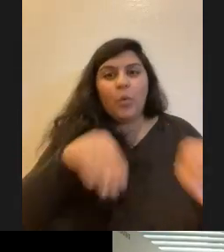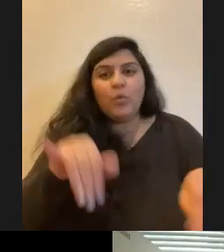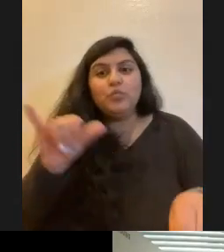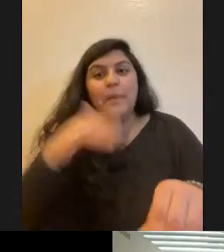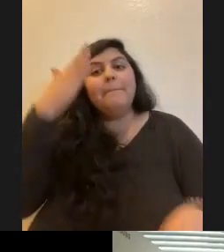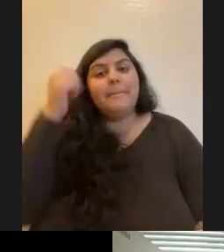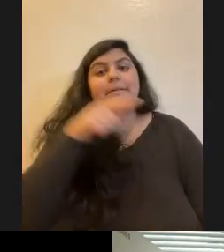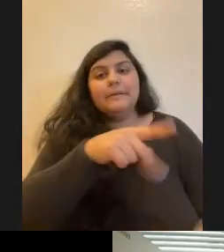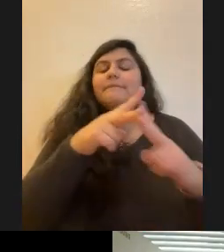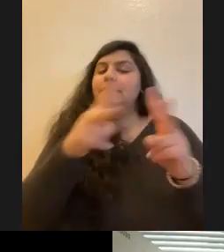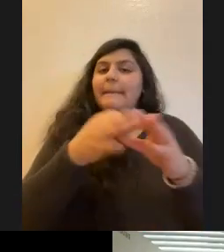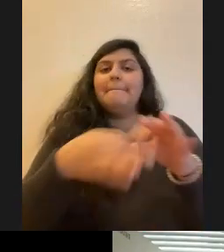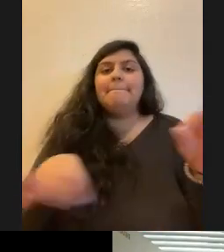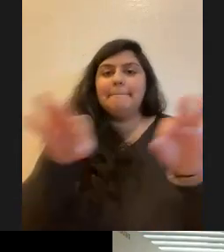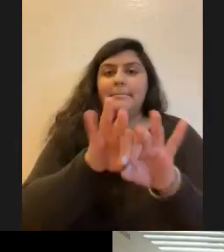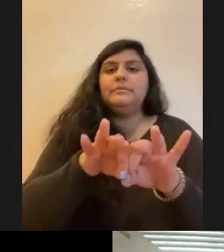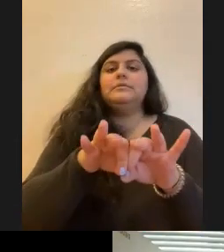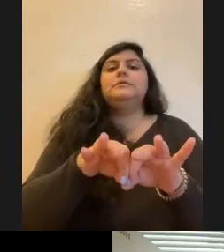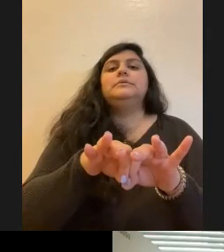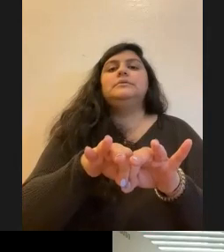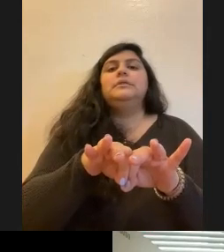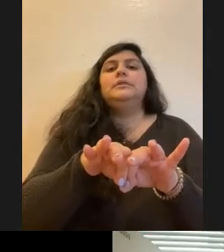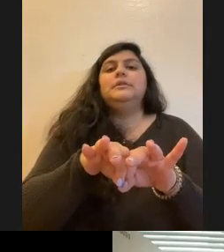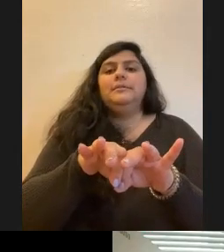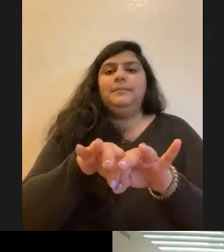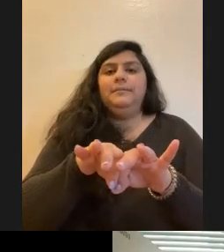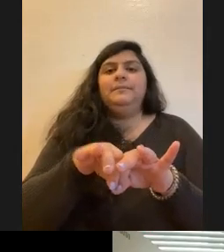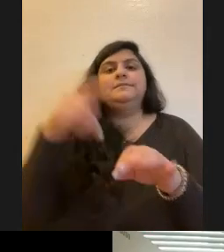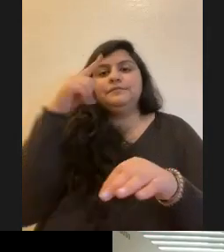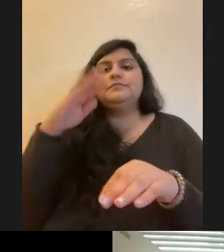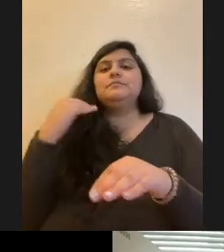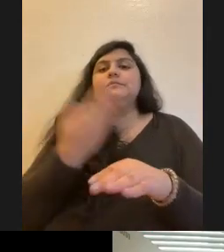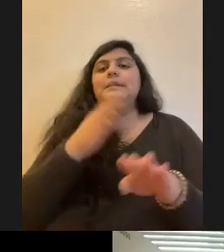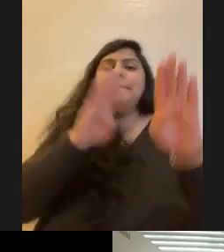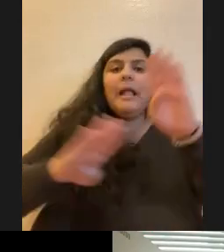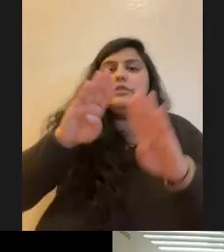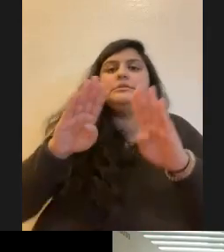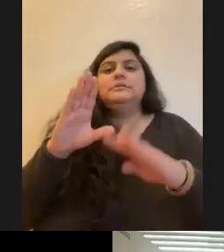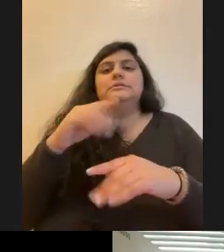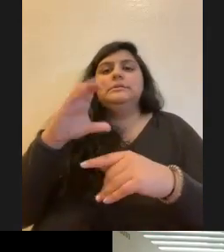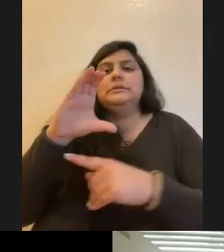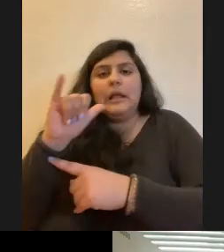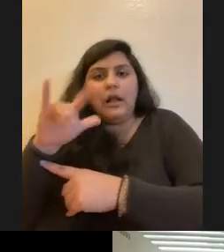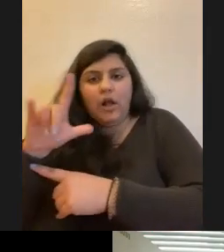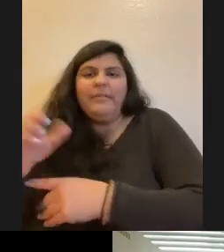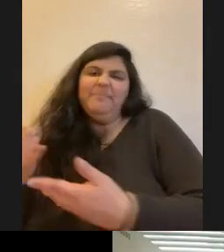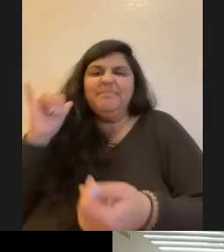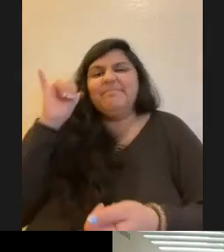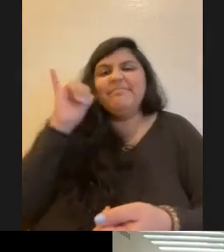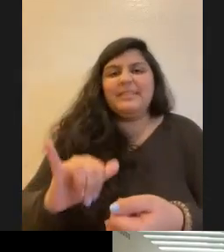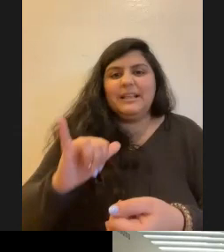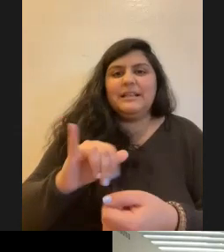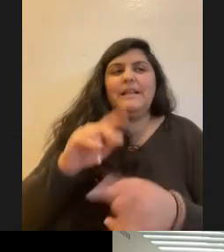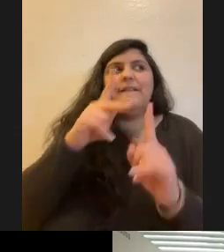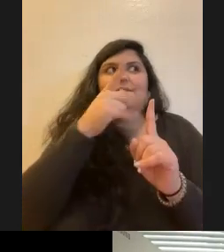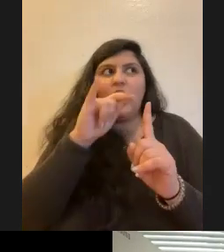also very important to some of these like biological cycles, and that's more phytoplankton, but